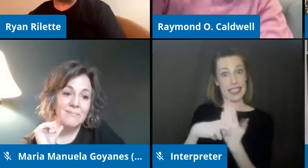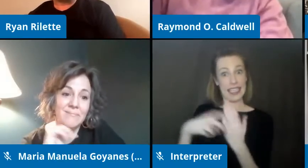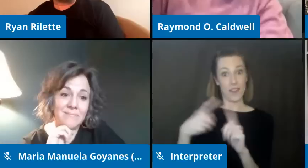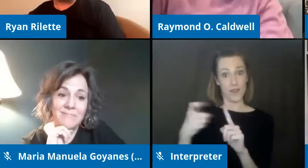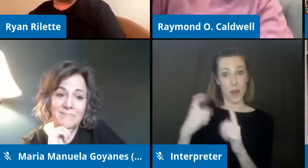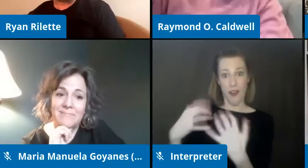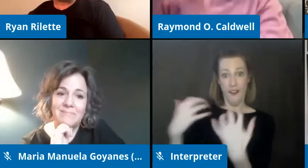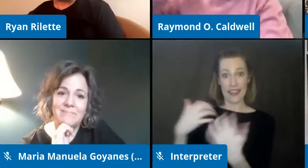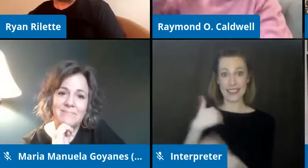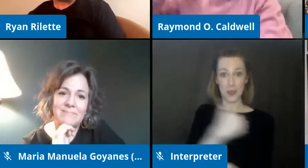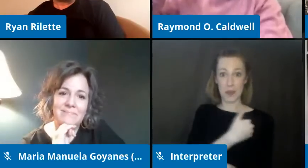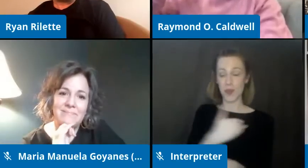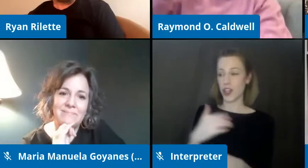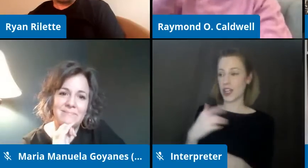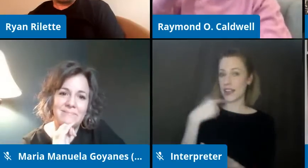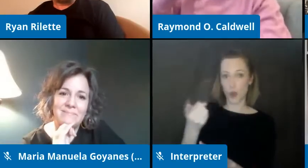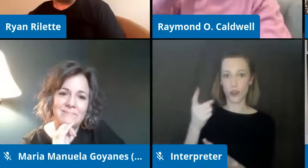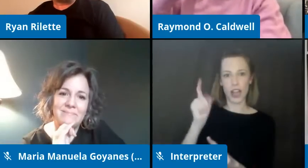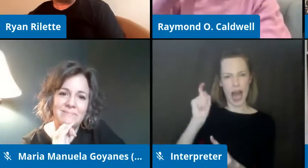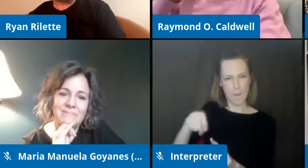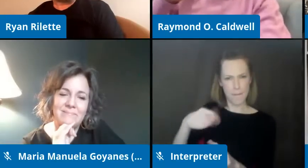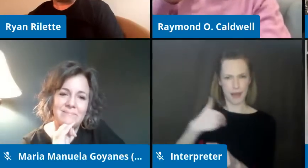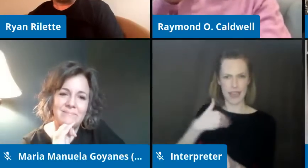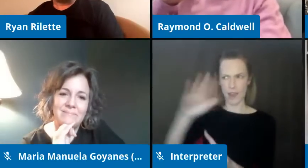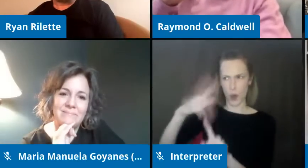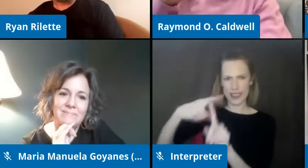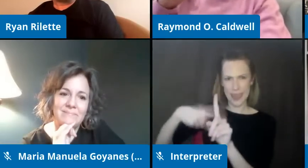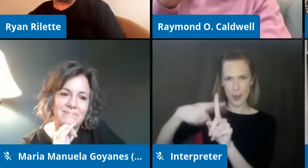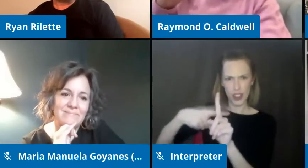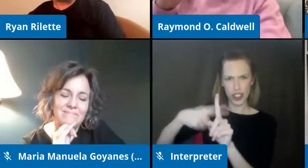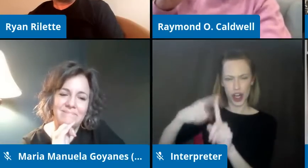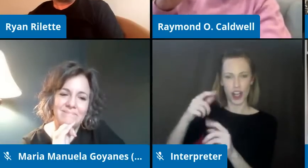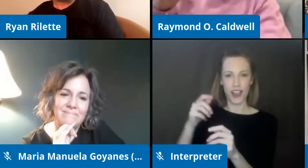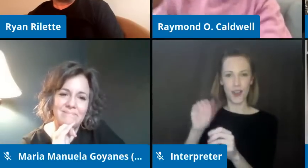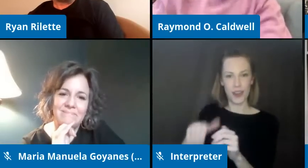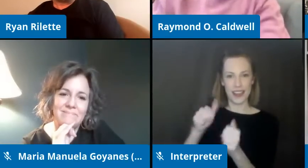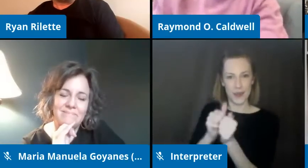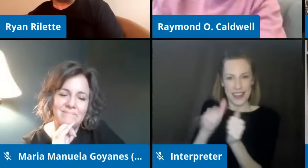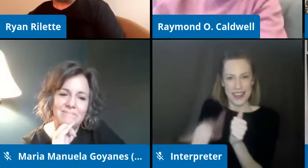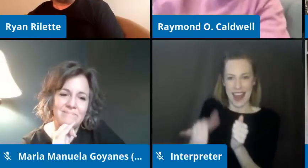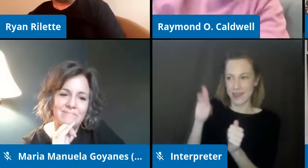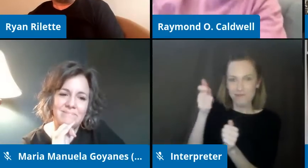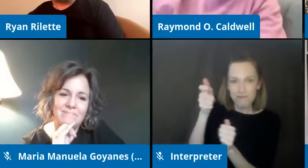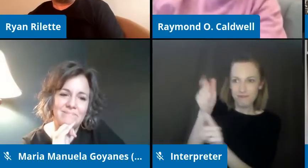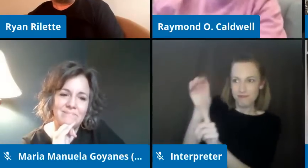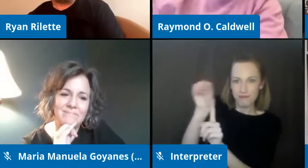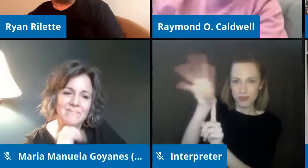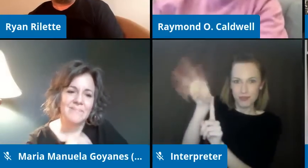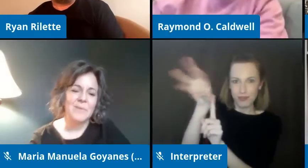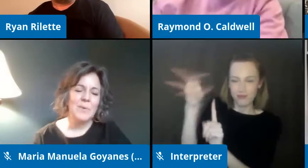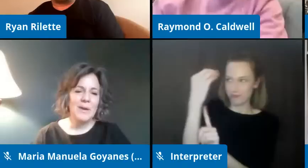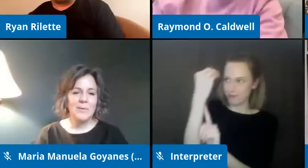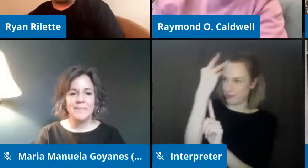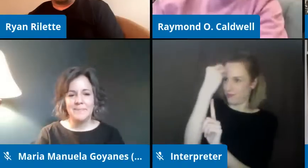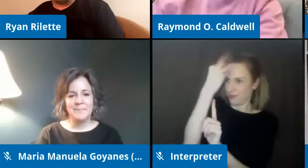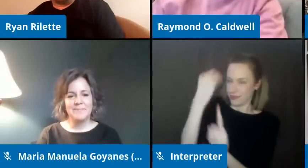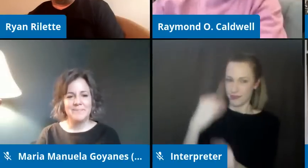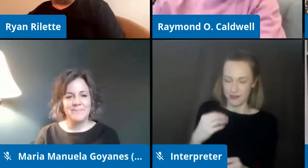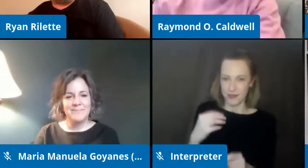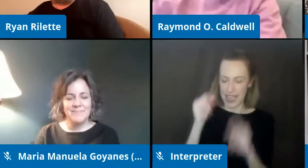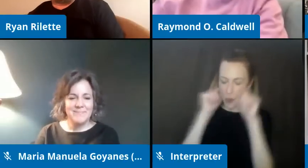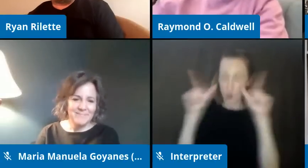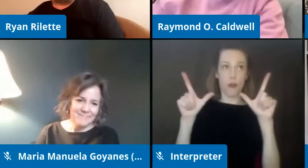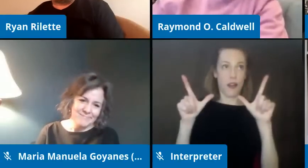temperature? And I held one of those temperature guns up to their head and I woke up like, oh my God, is that the future? But yeah. You know, as we start thinking about the future